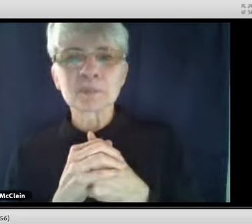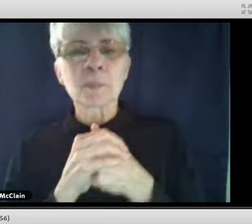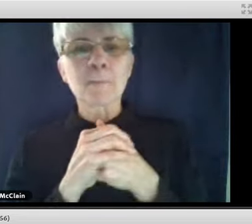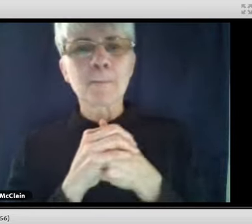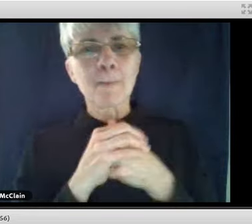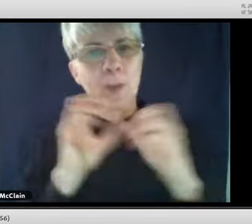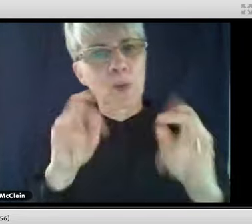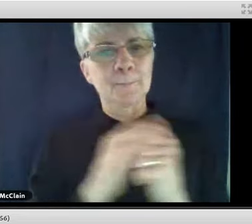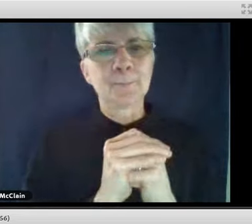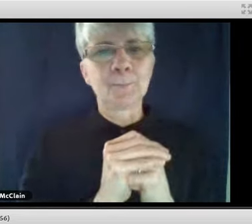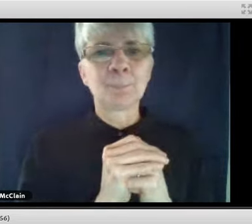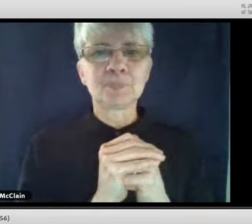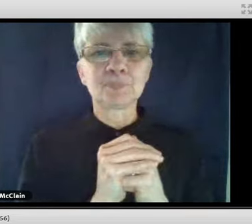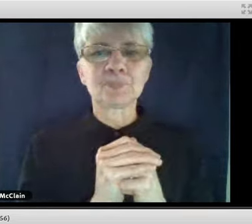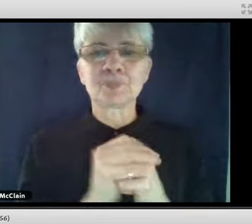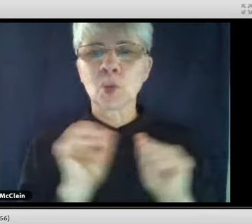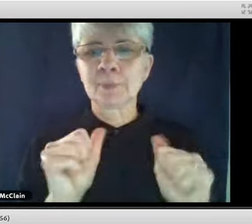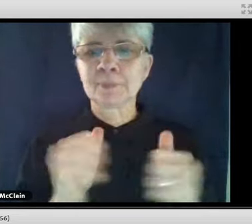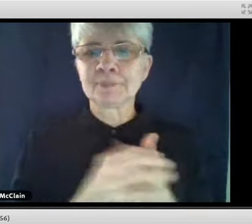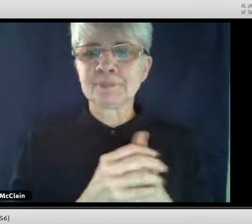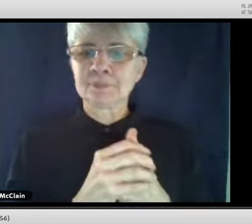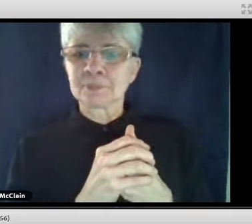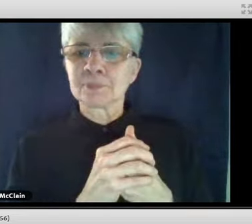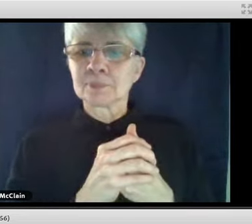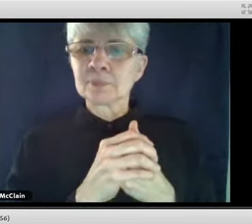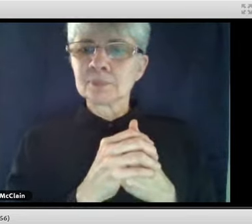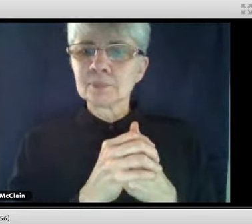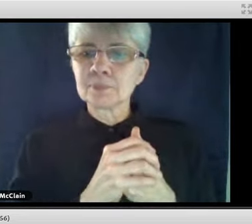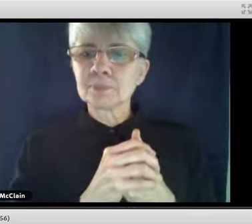Okay. All right.